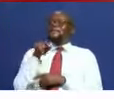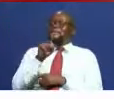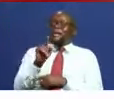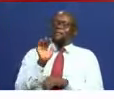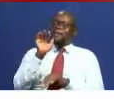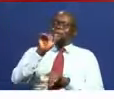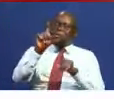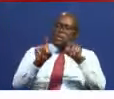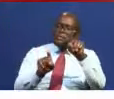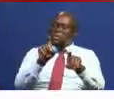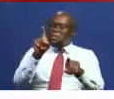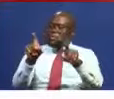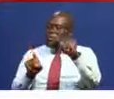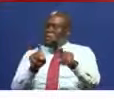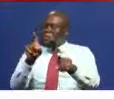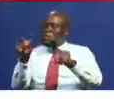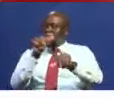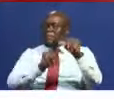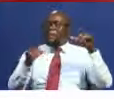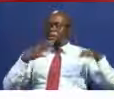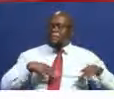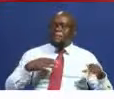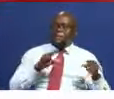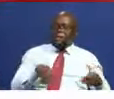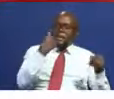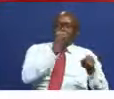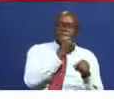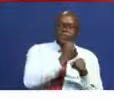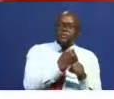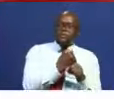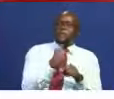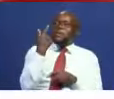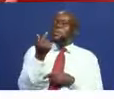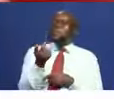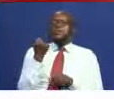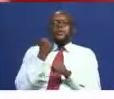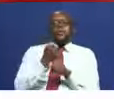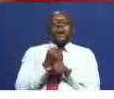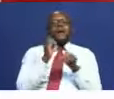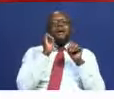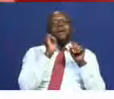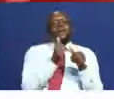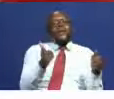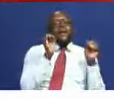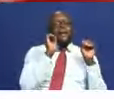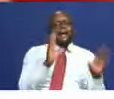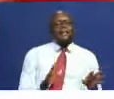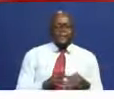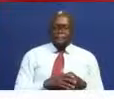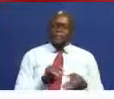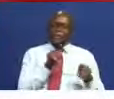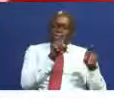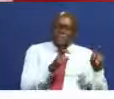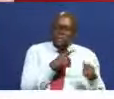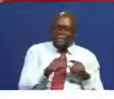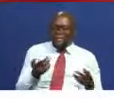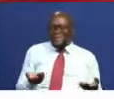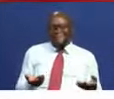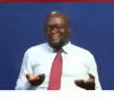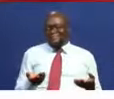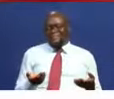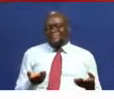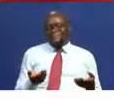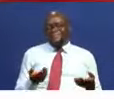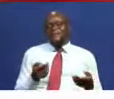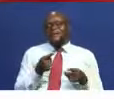was being asked questions about people he gave jobs who are not doing their jobs the way they should be doing their jobs, and they were